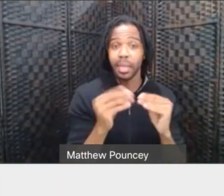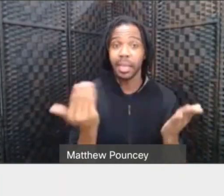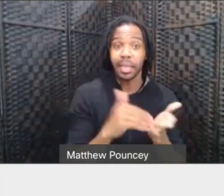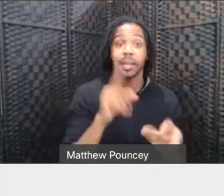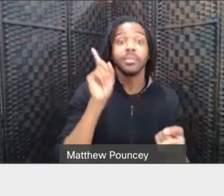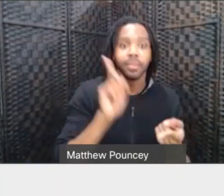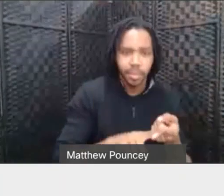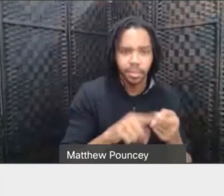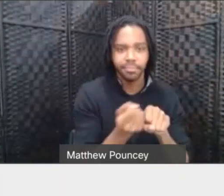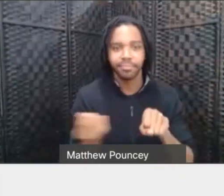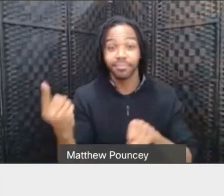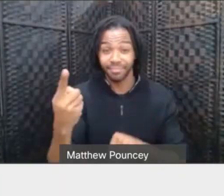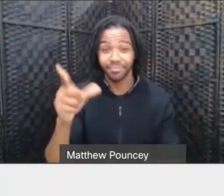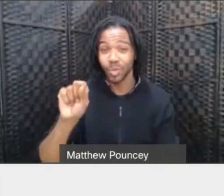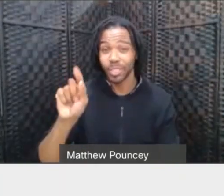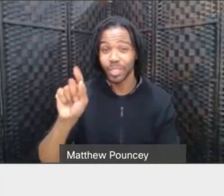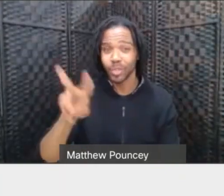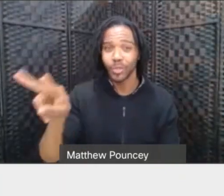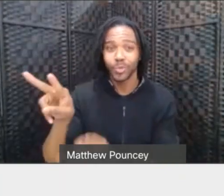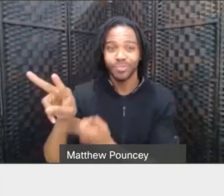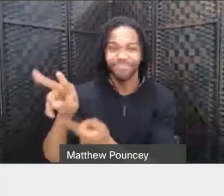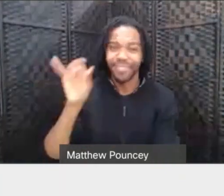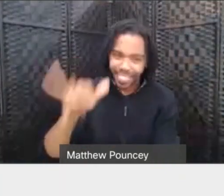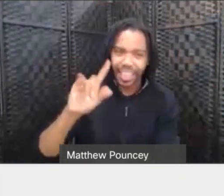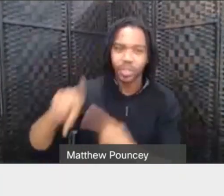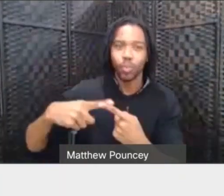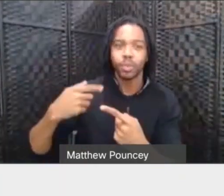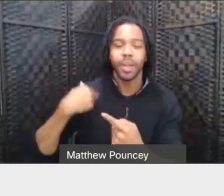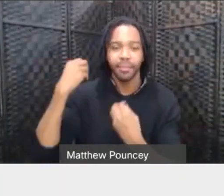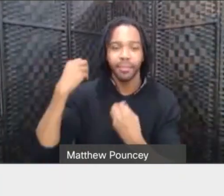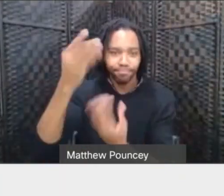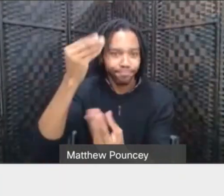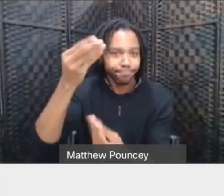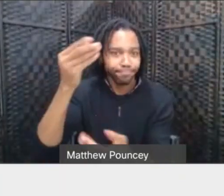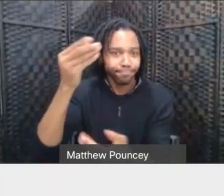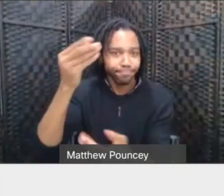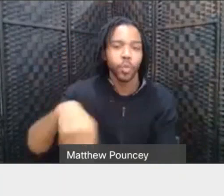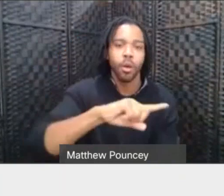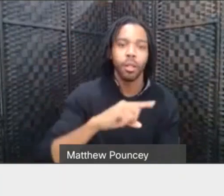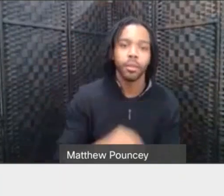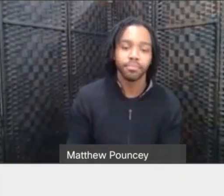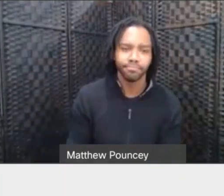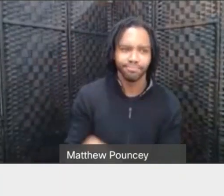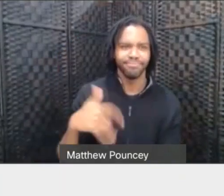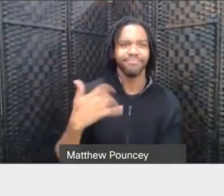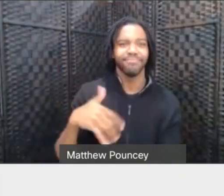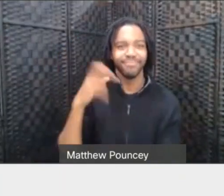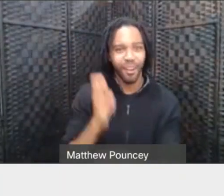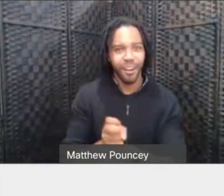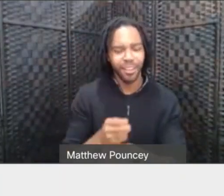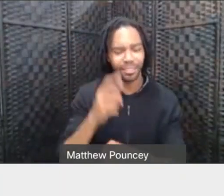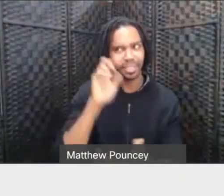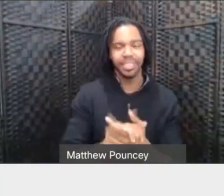So in 2022, we should be sharing that information with people. Hard to believe that we are almost